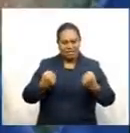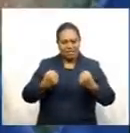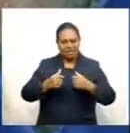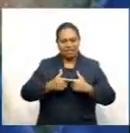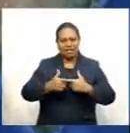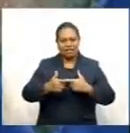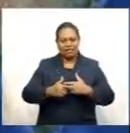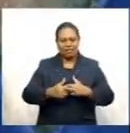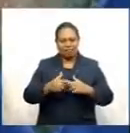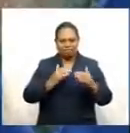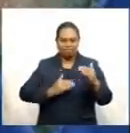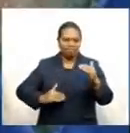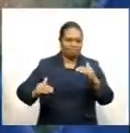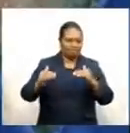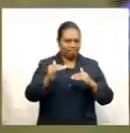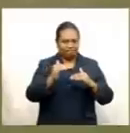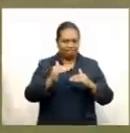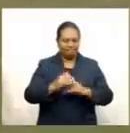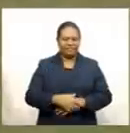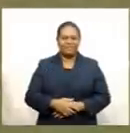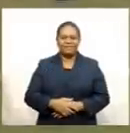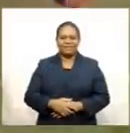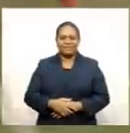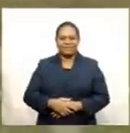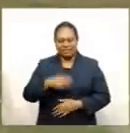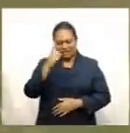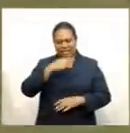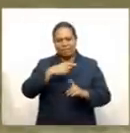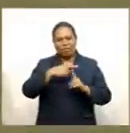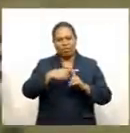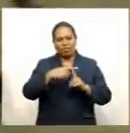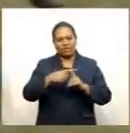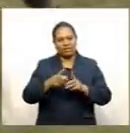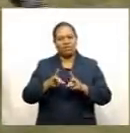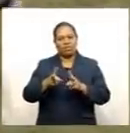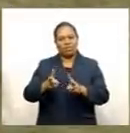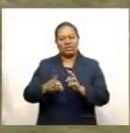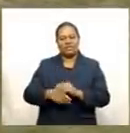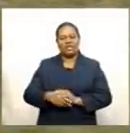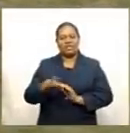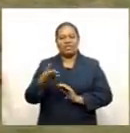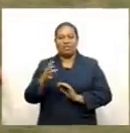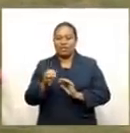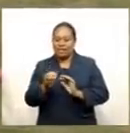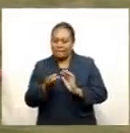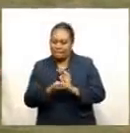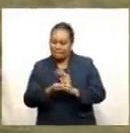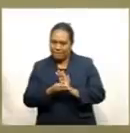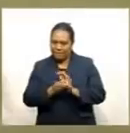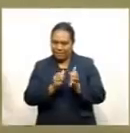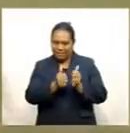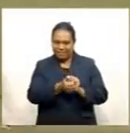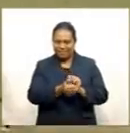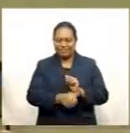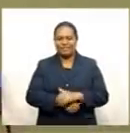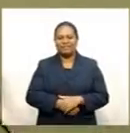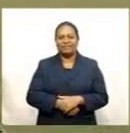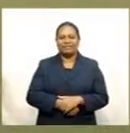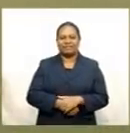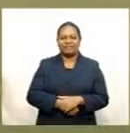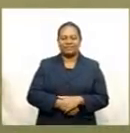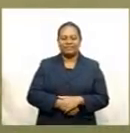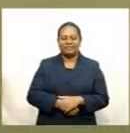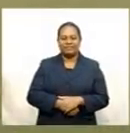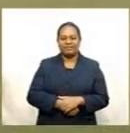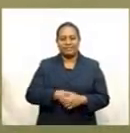to a high enough degree to have a positive effect in a 40-minute game, as I need to